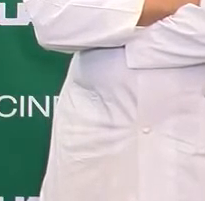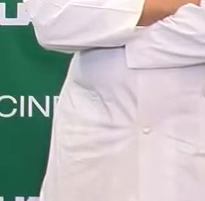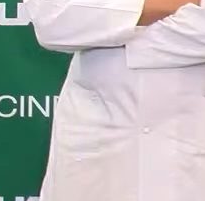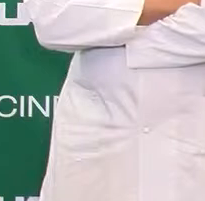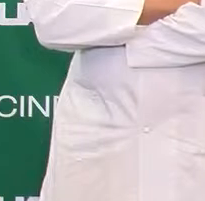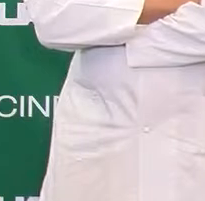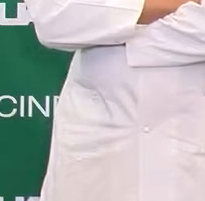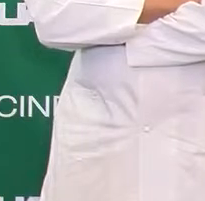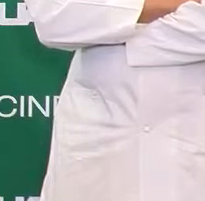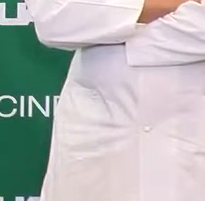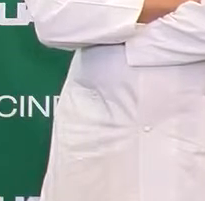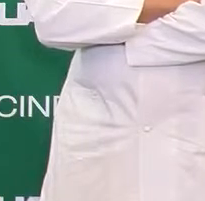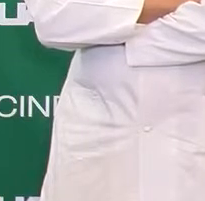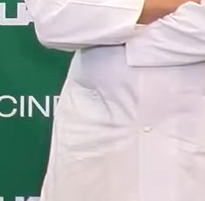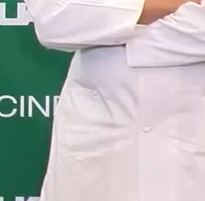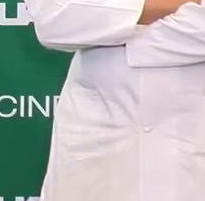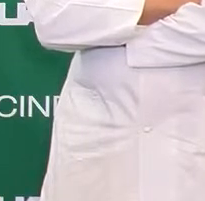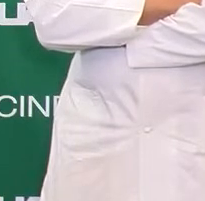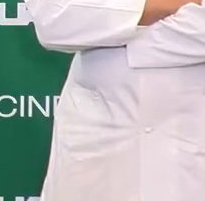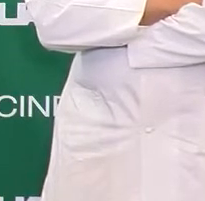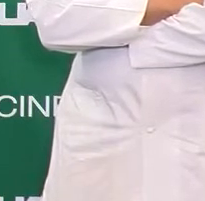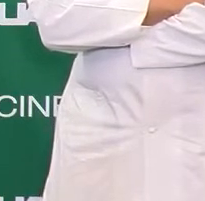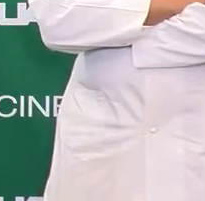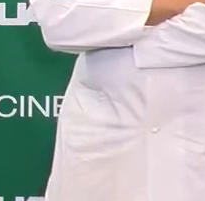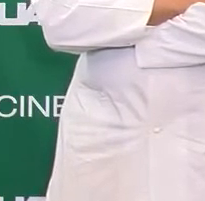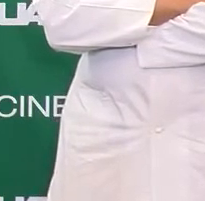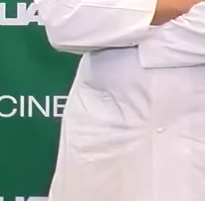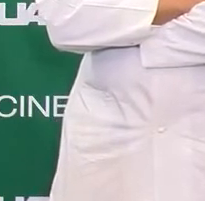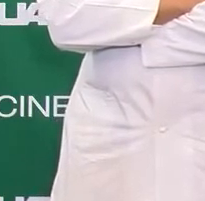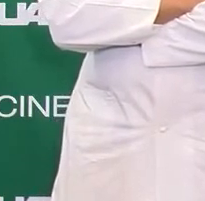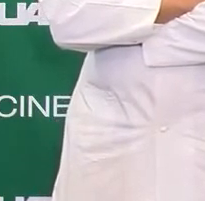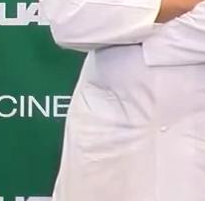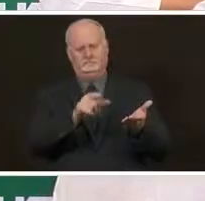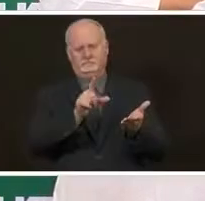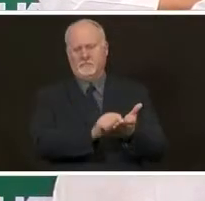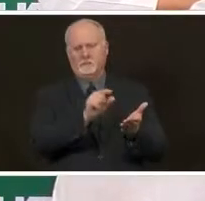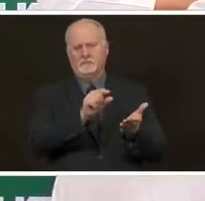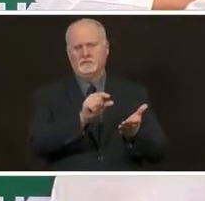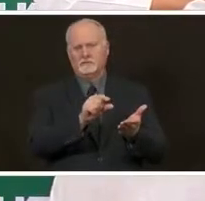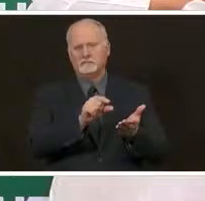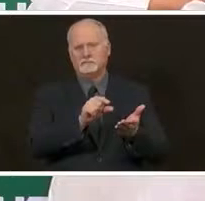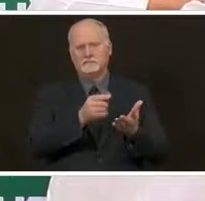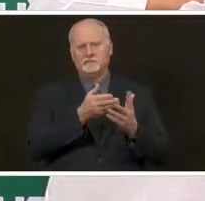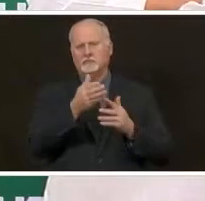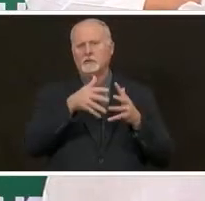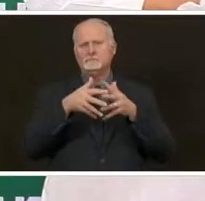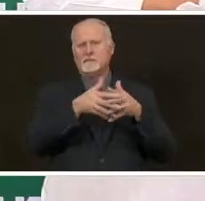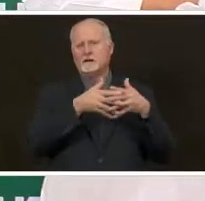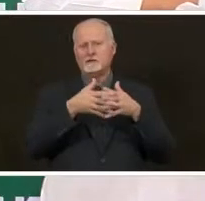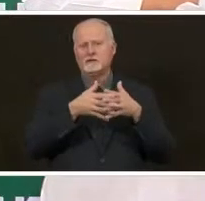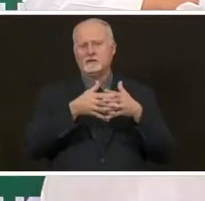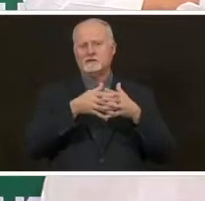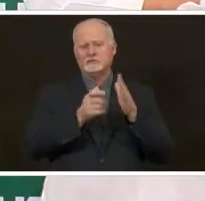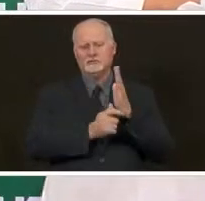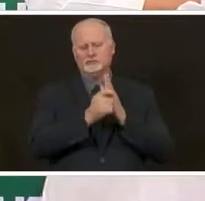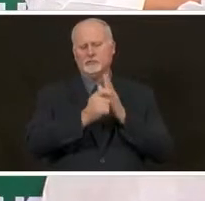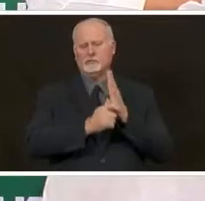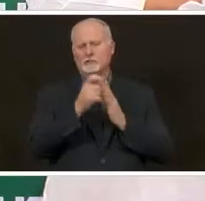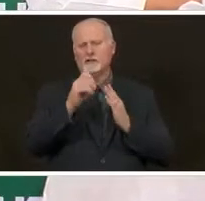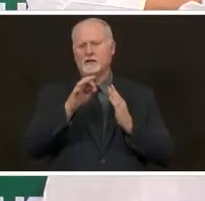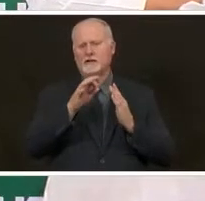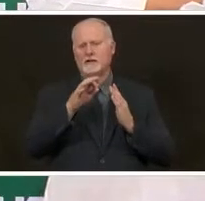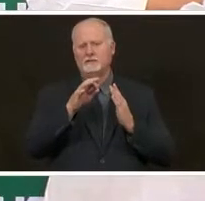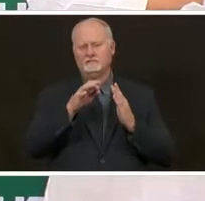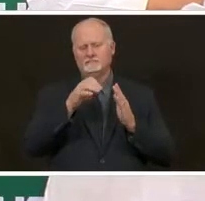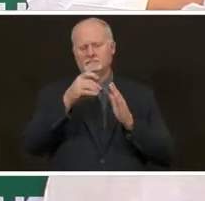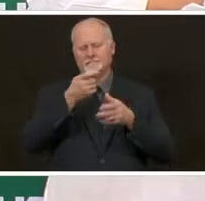field, confirming our findings and now available online via the American Journal of Transplantation. The